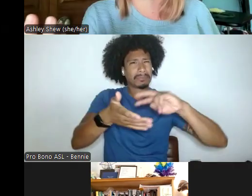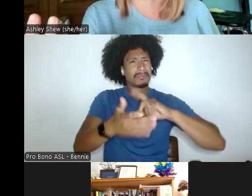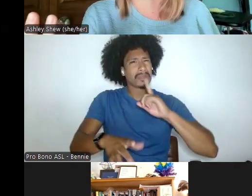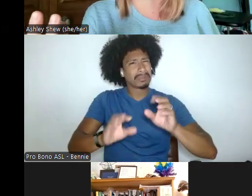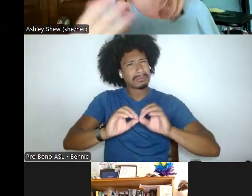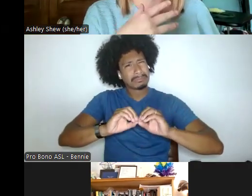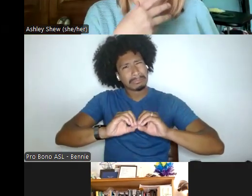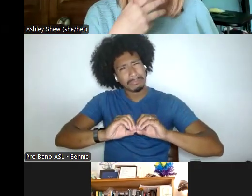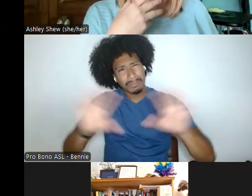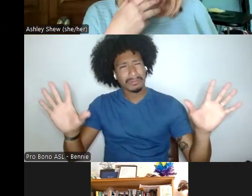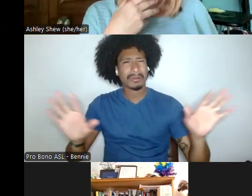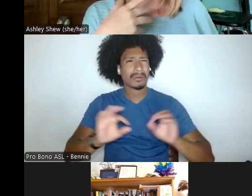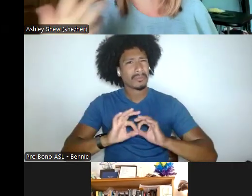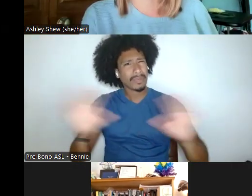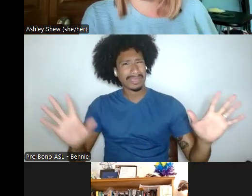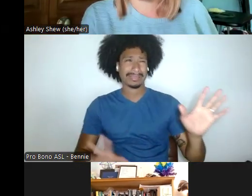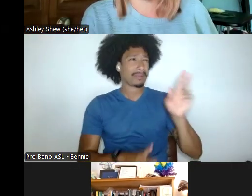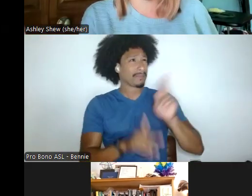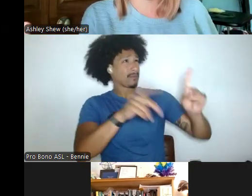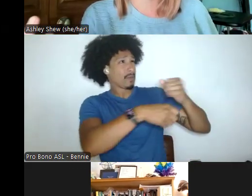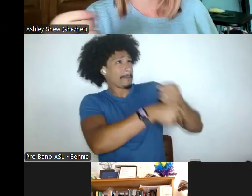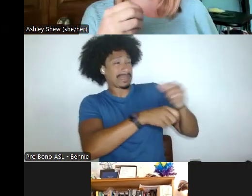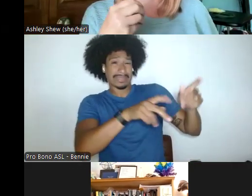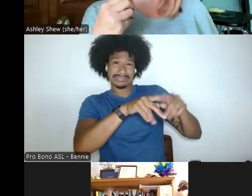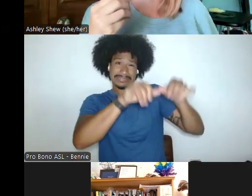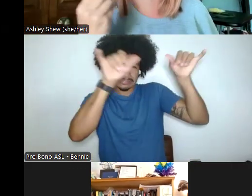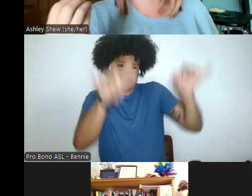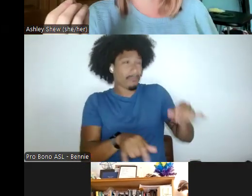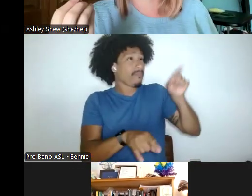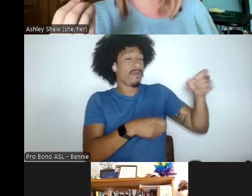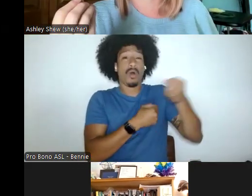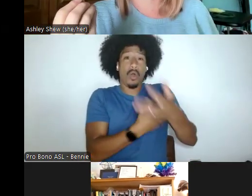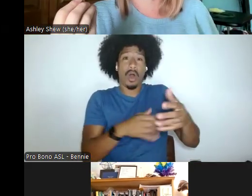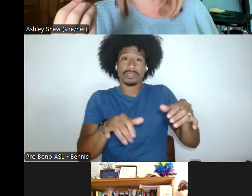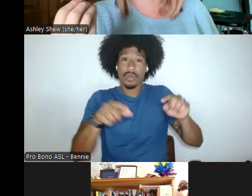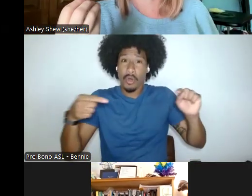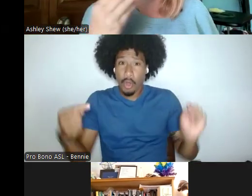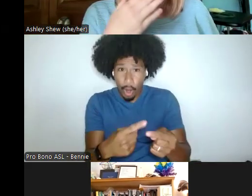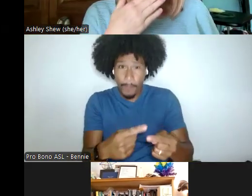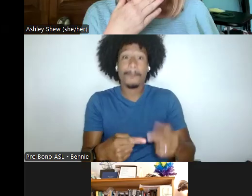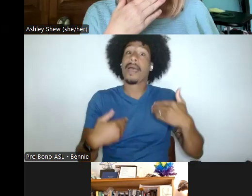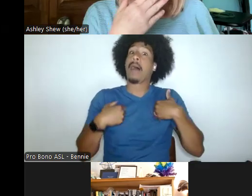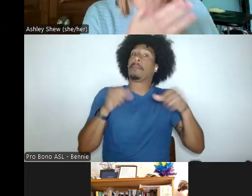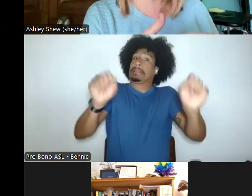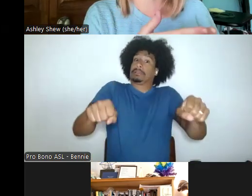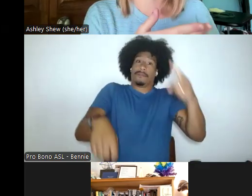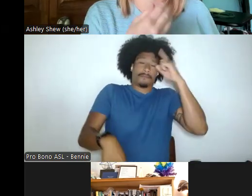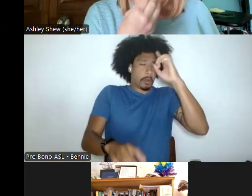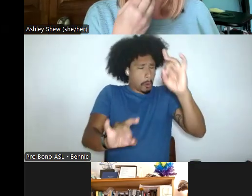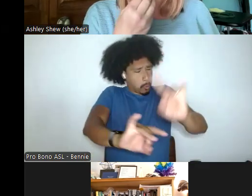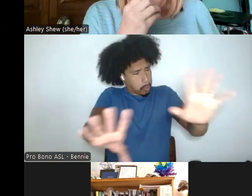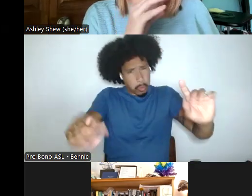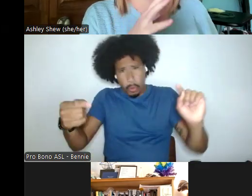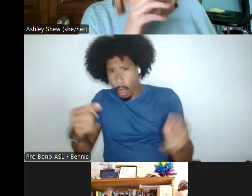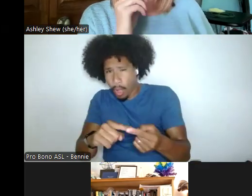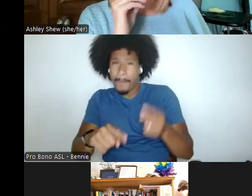these systems um, that do harm and have the potential for great harm. At the same time, we're paying